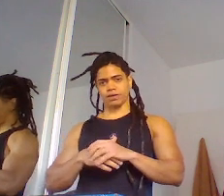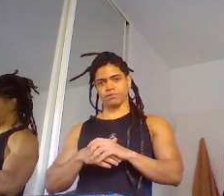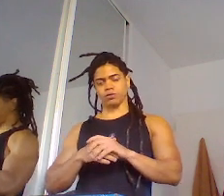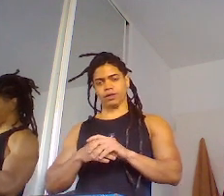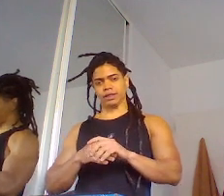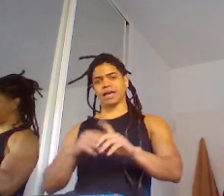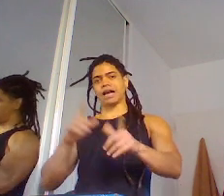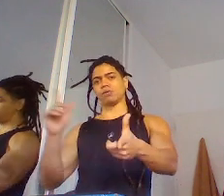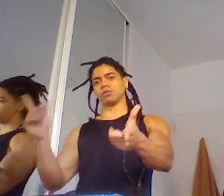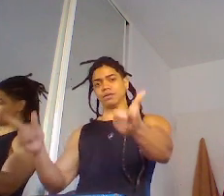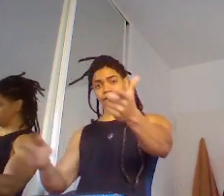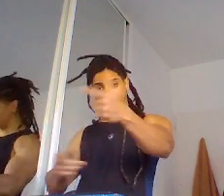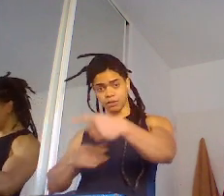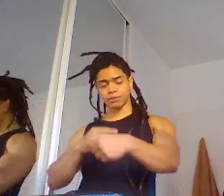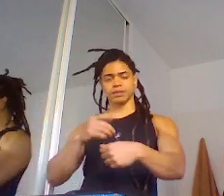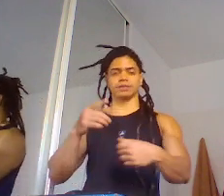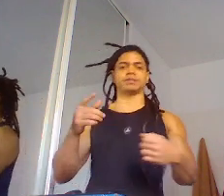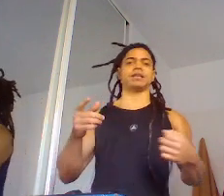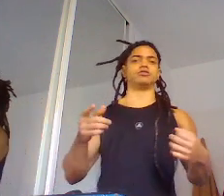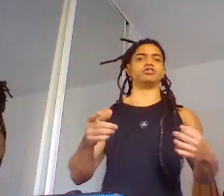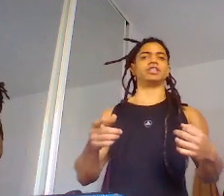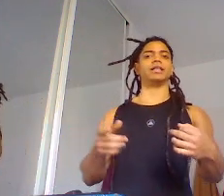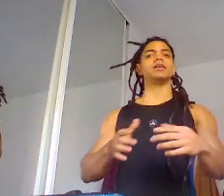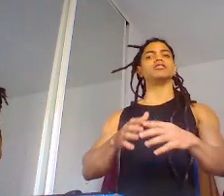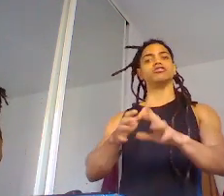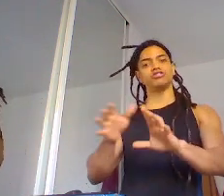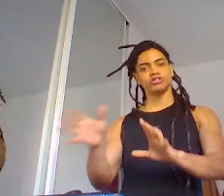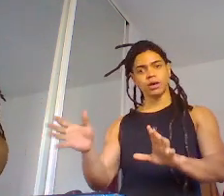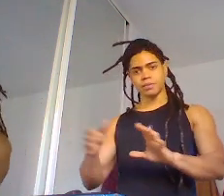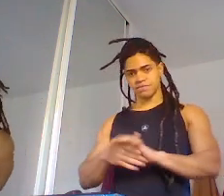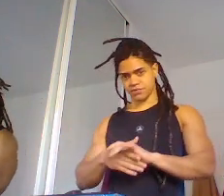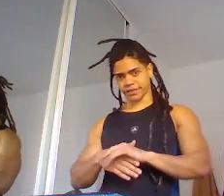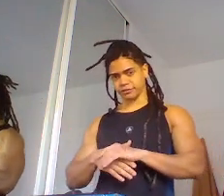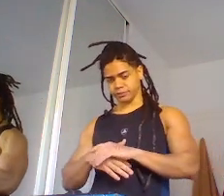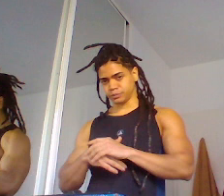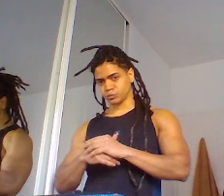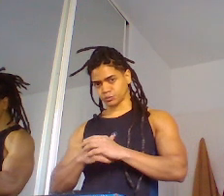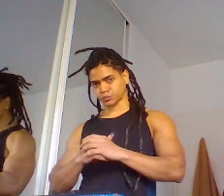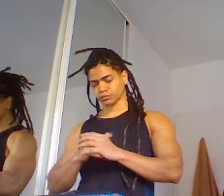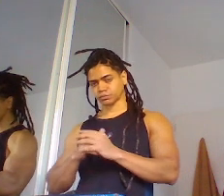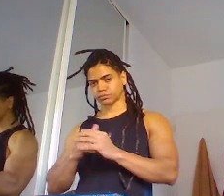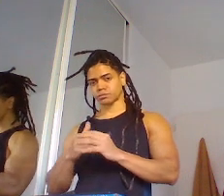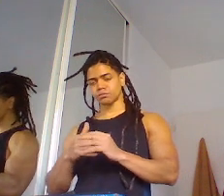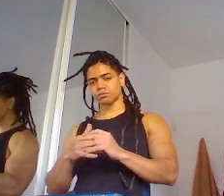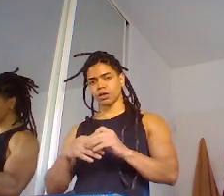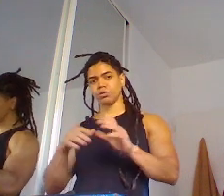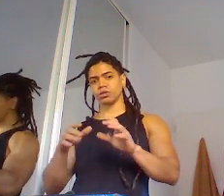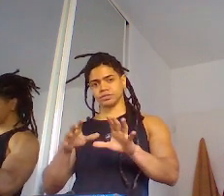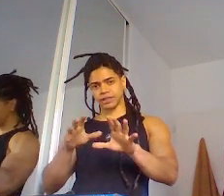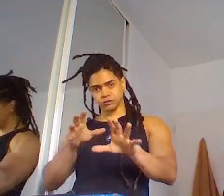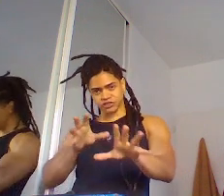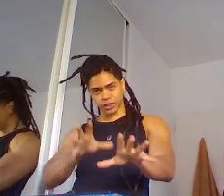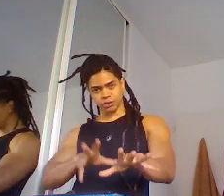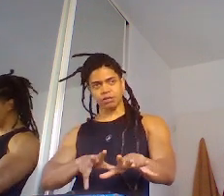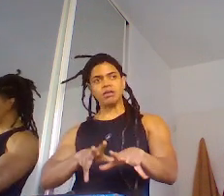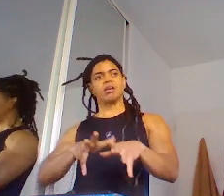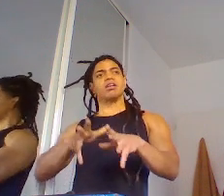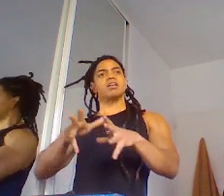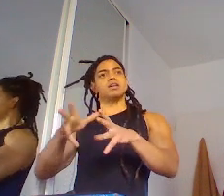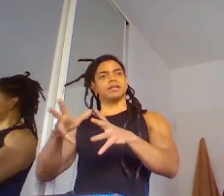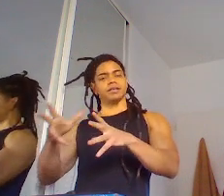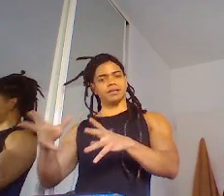to pay for that. However, if a company decides to sell some investment or decide to